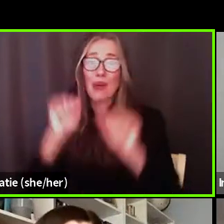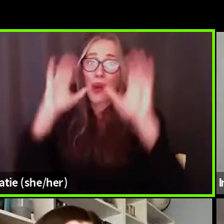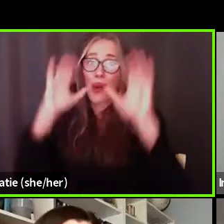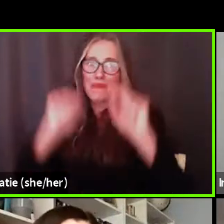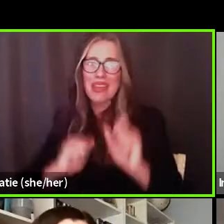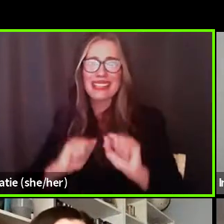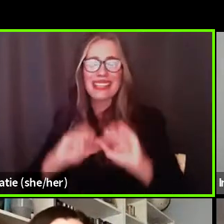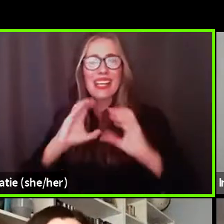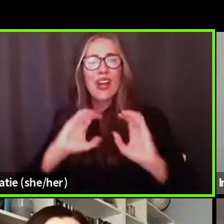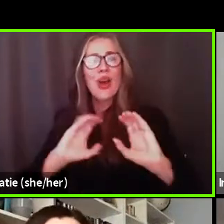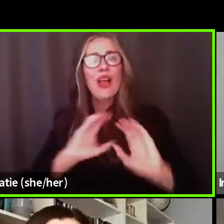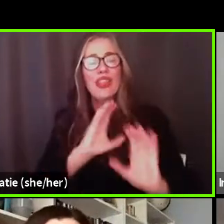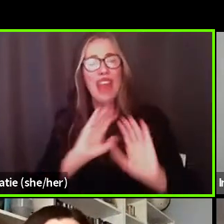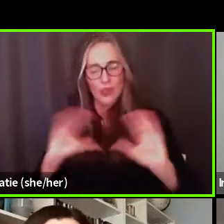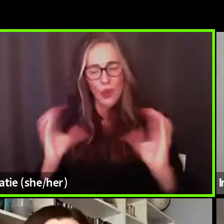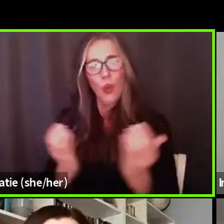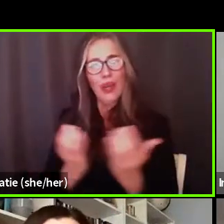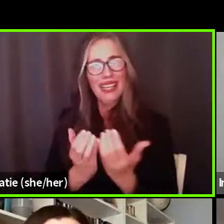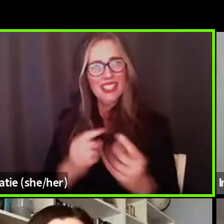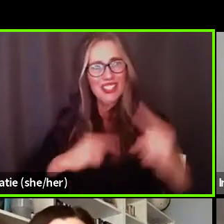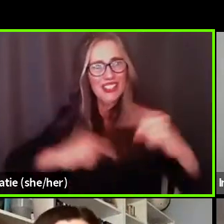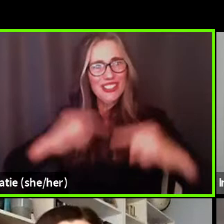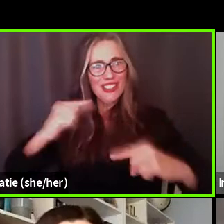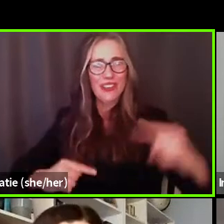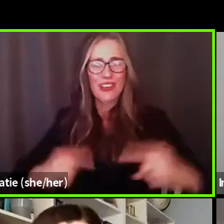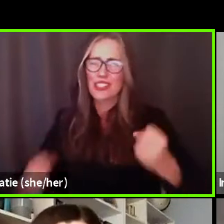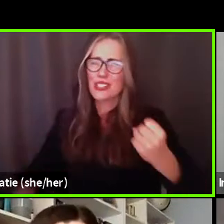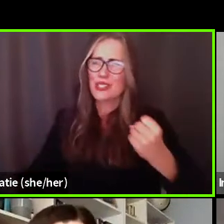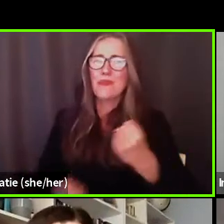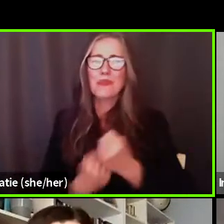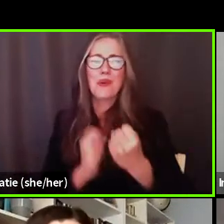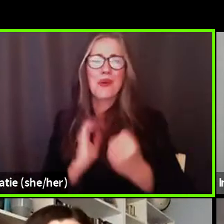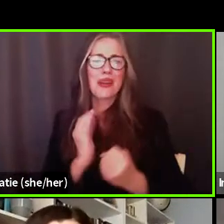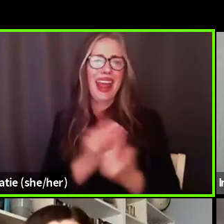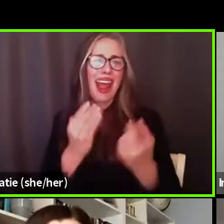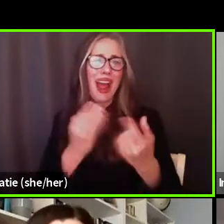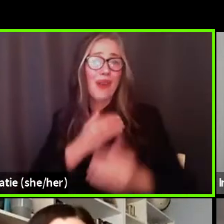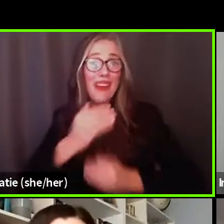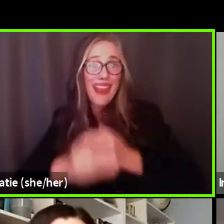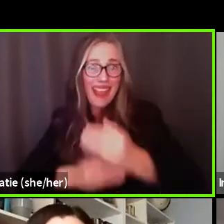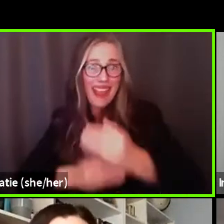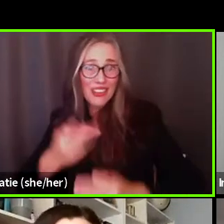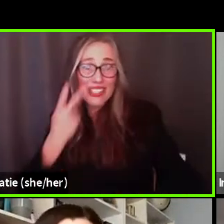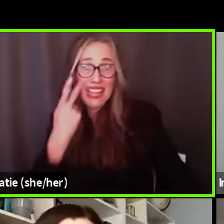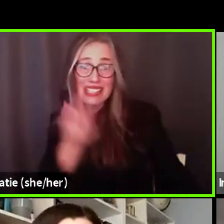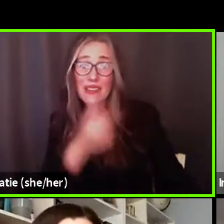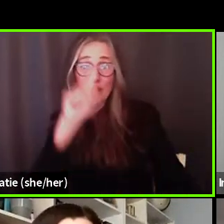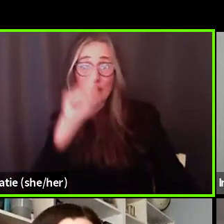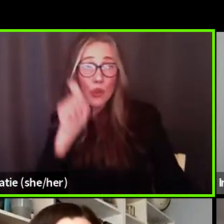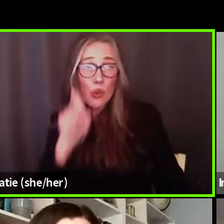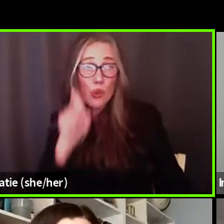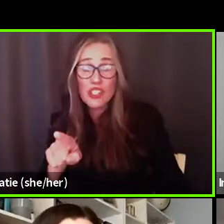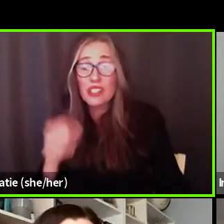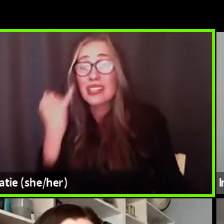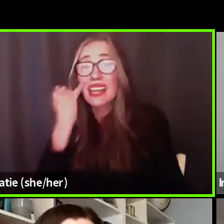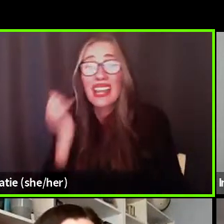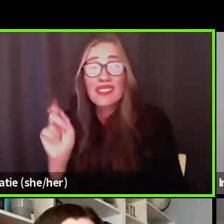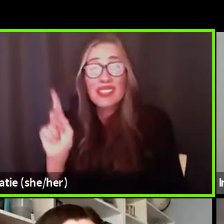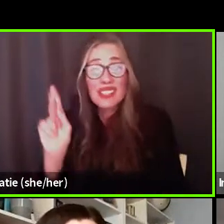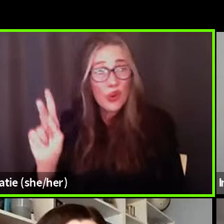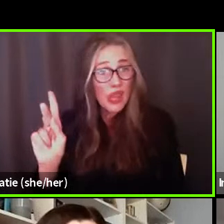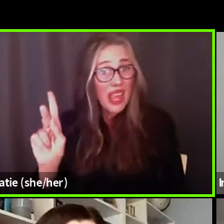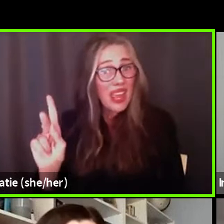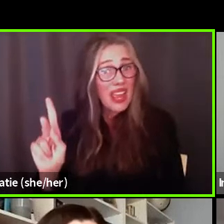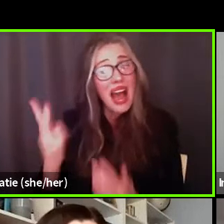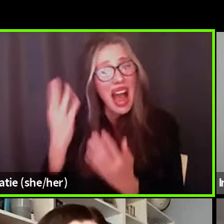coalition that has really supported our efforts um and i see a few questions if it's okay with everyone maybe i'll i'll wait